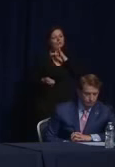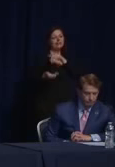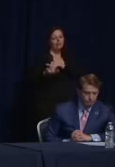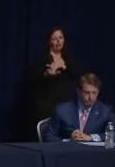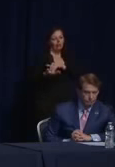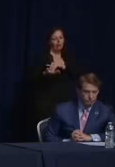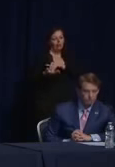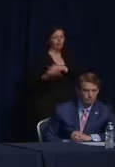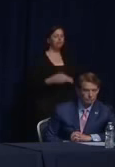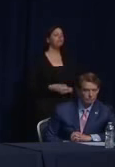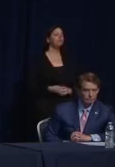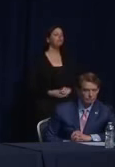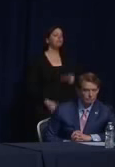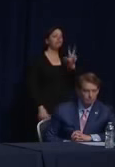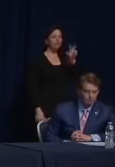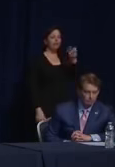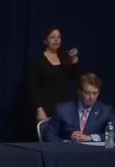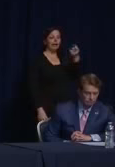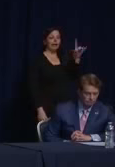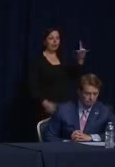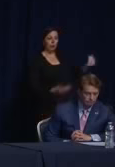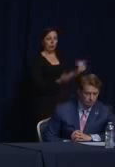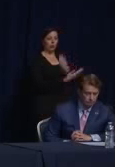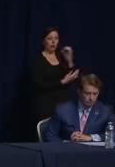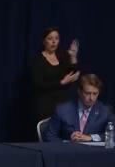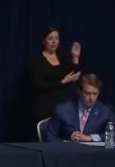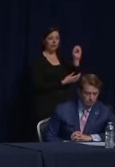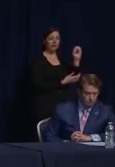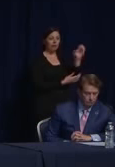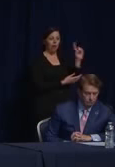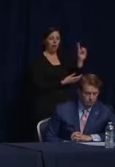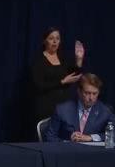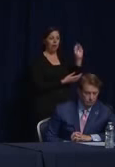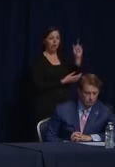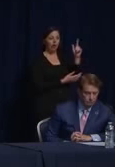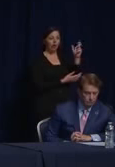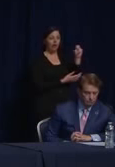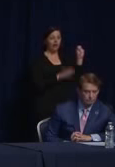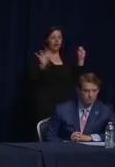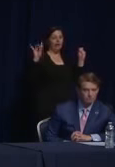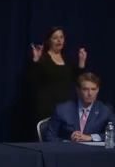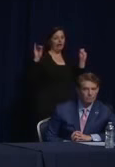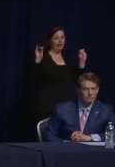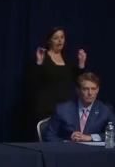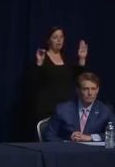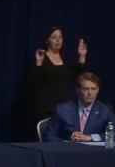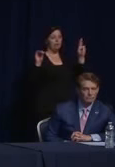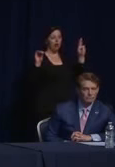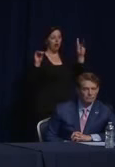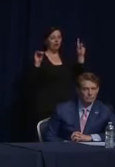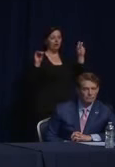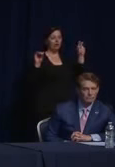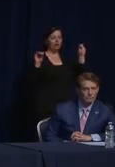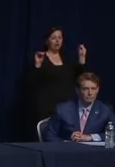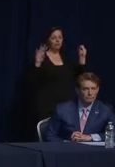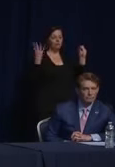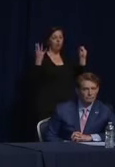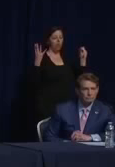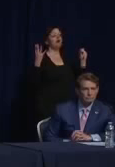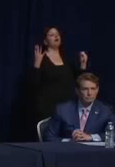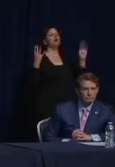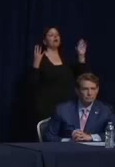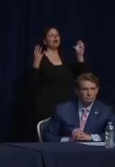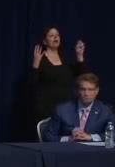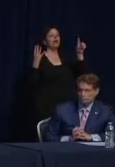The 318 new cases are Bergen, 80, Burlington, 4, Camden,